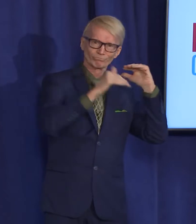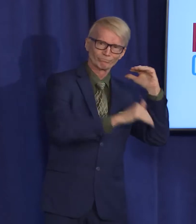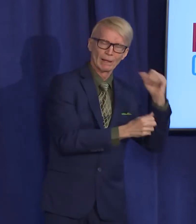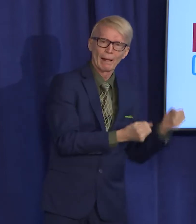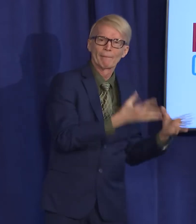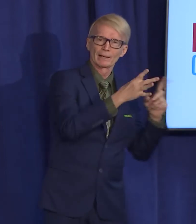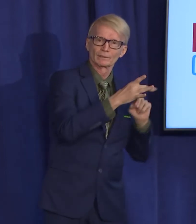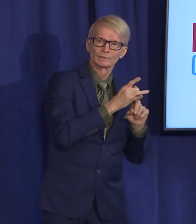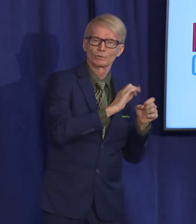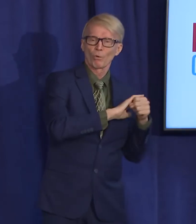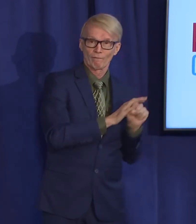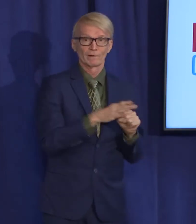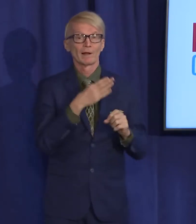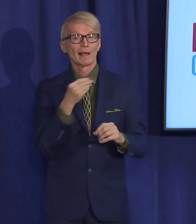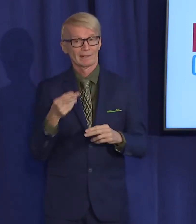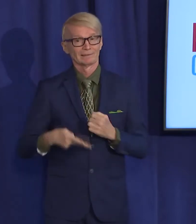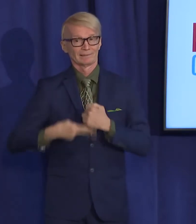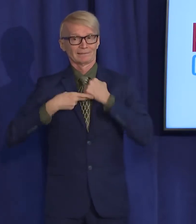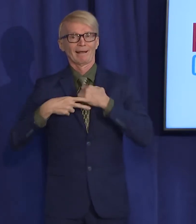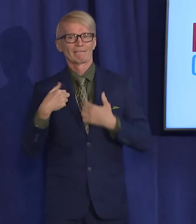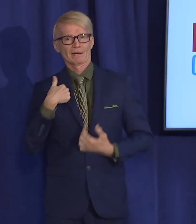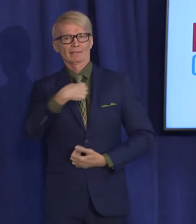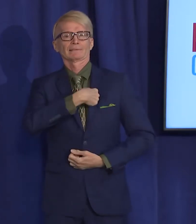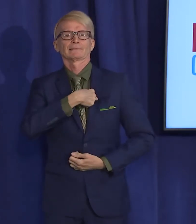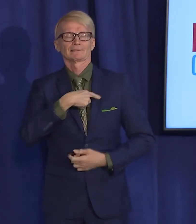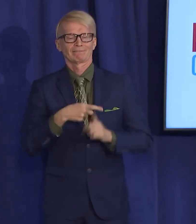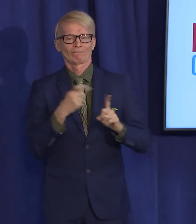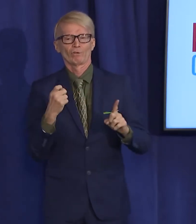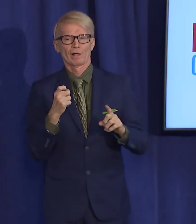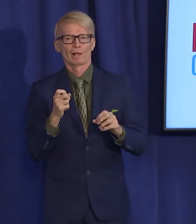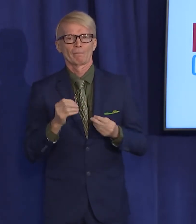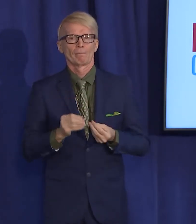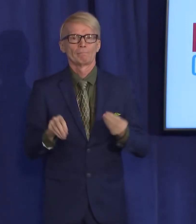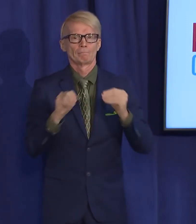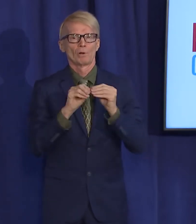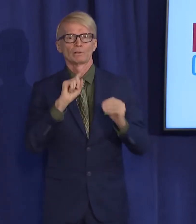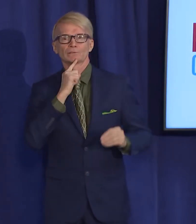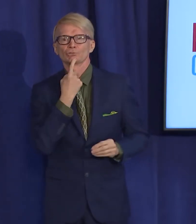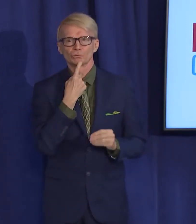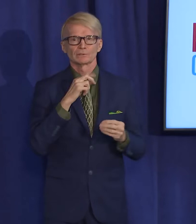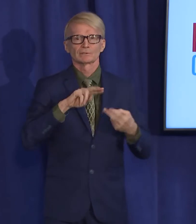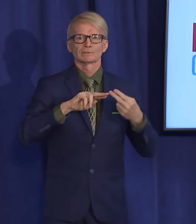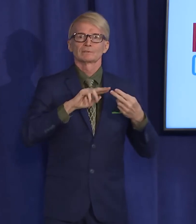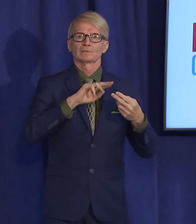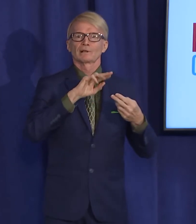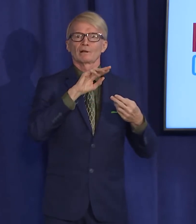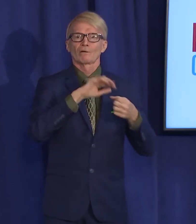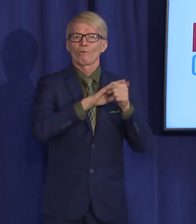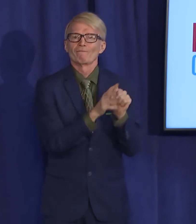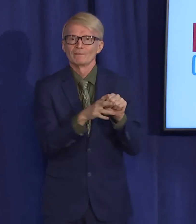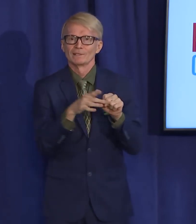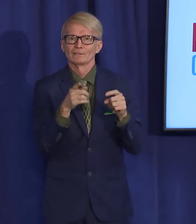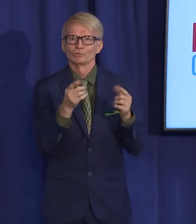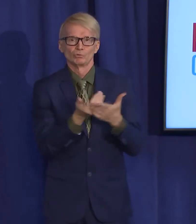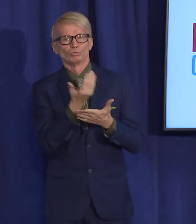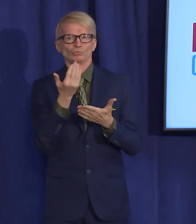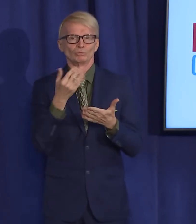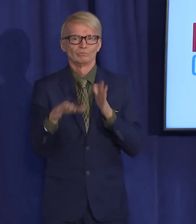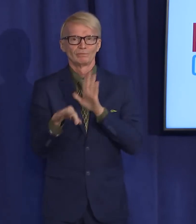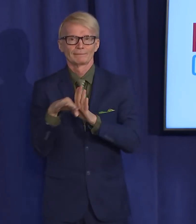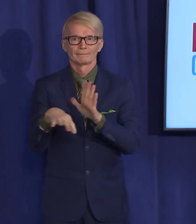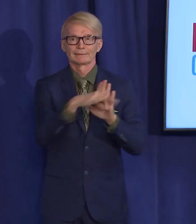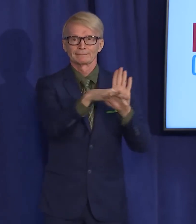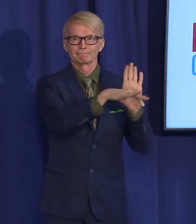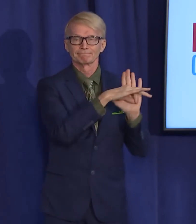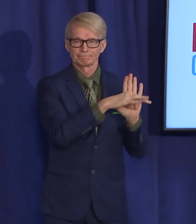helps protect every one of us from the emergence of variants, and it moves us closer to reopening and getting back to normal. And so the last